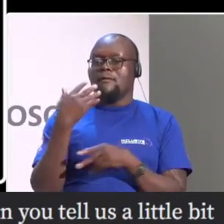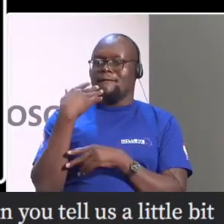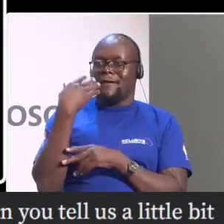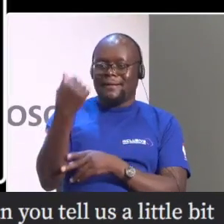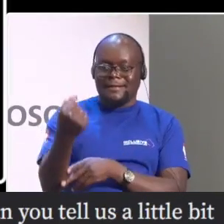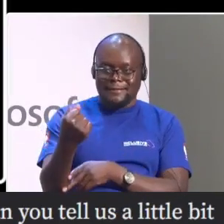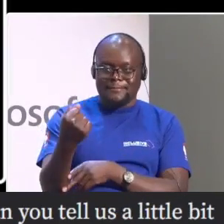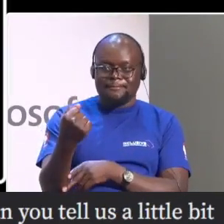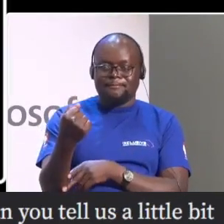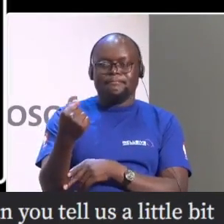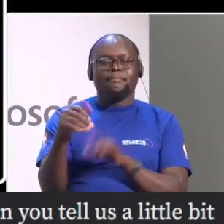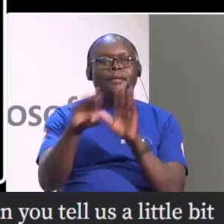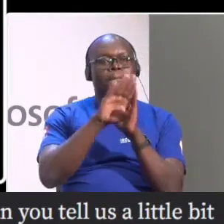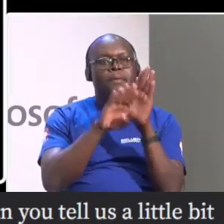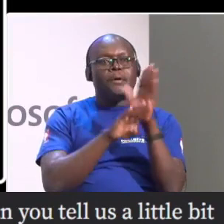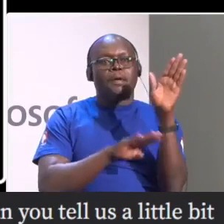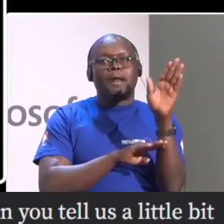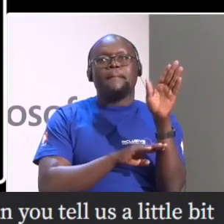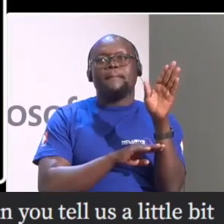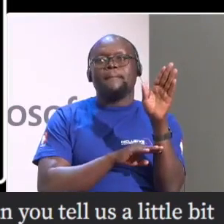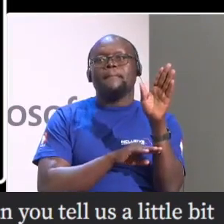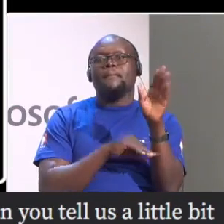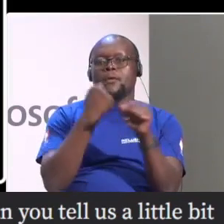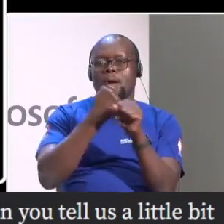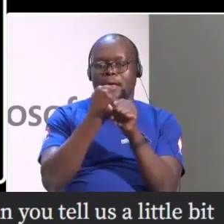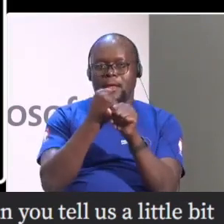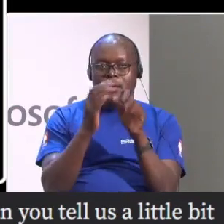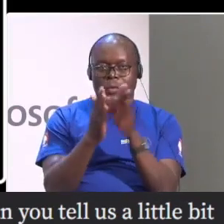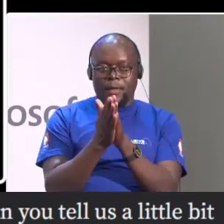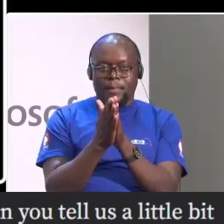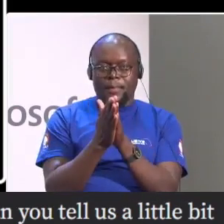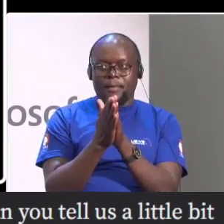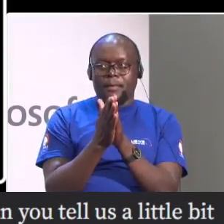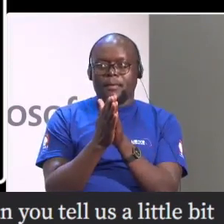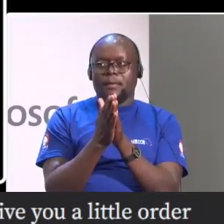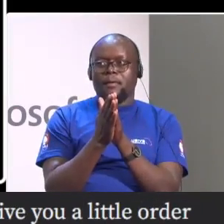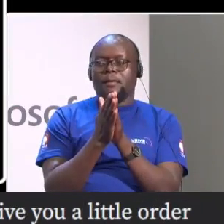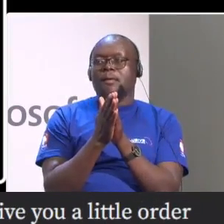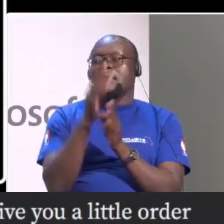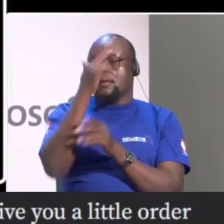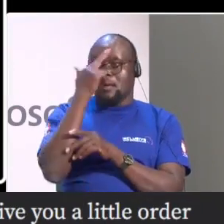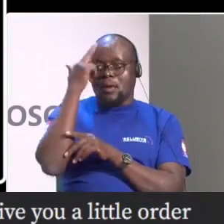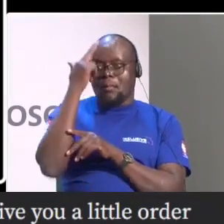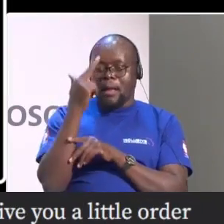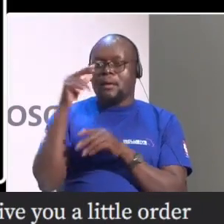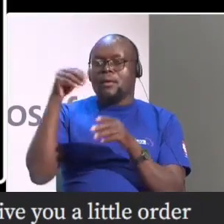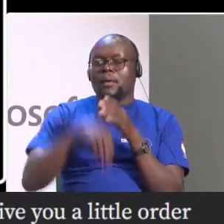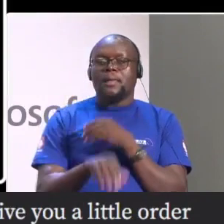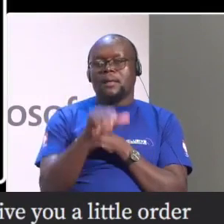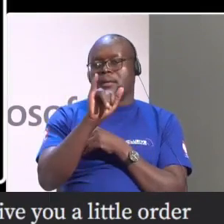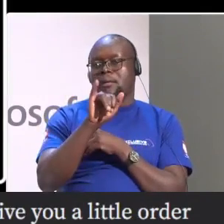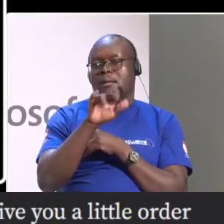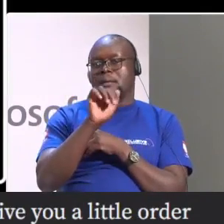500 and the programme that we're running in conjunction with Rama and his team at the Helen Hamlyn. So